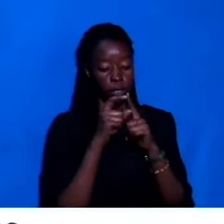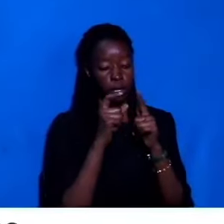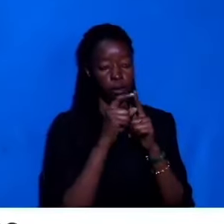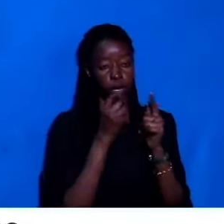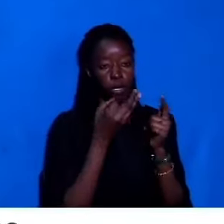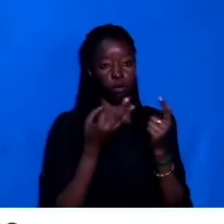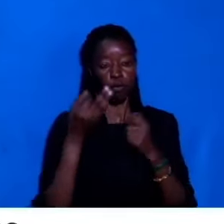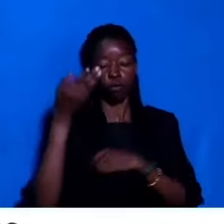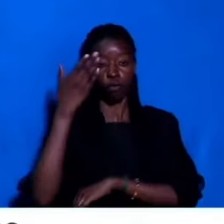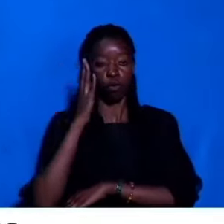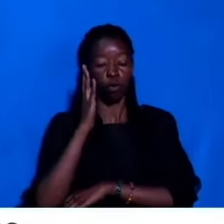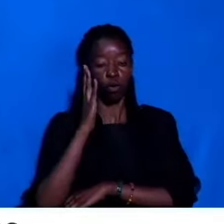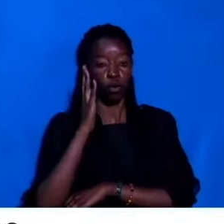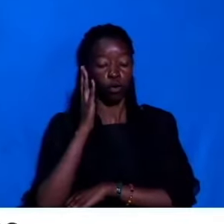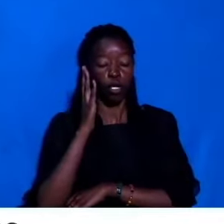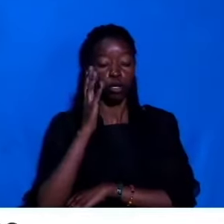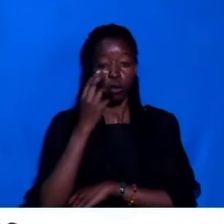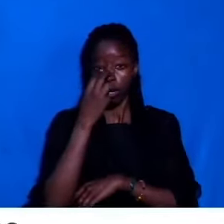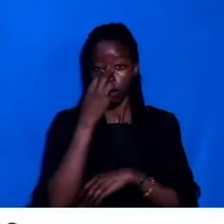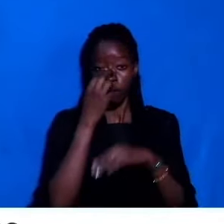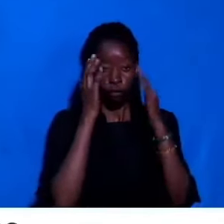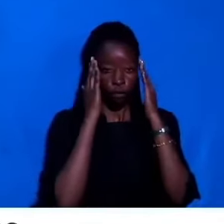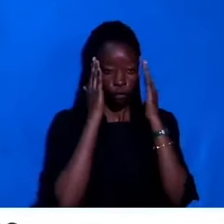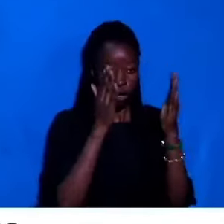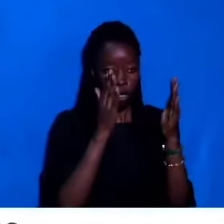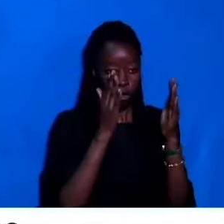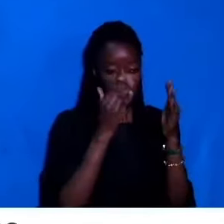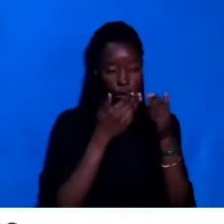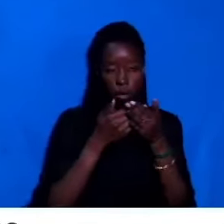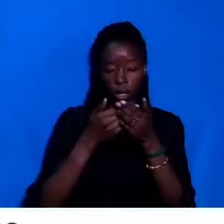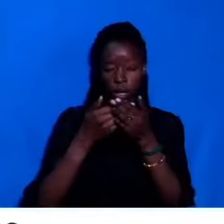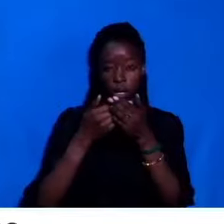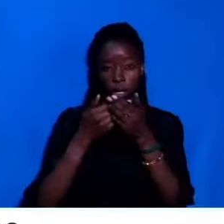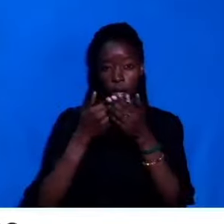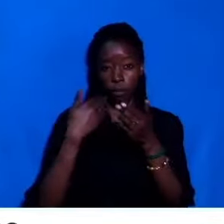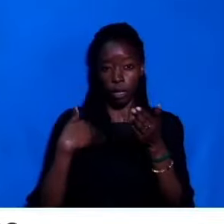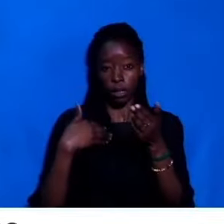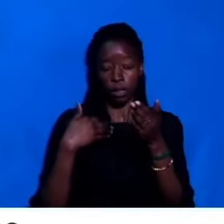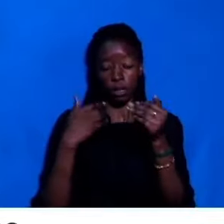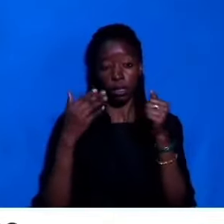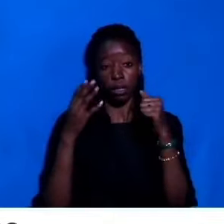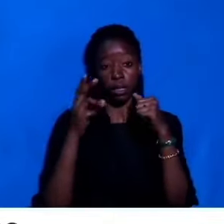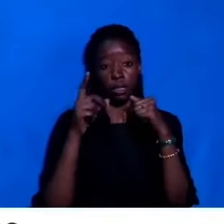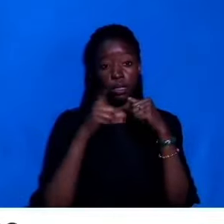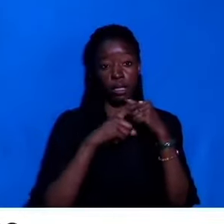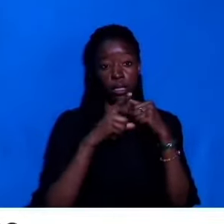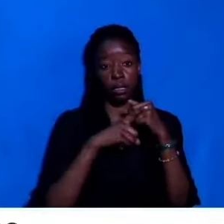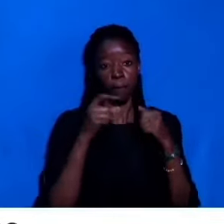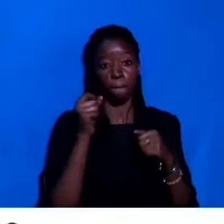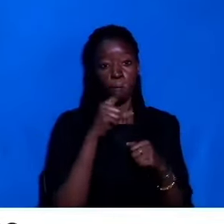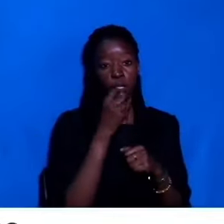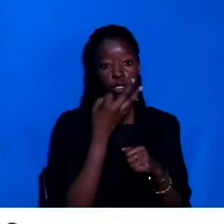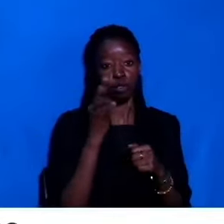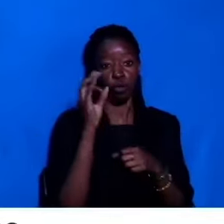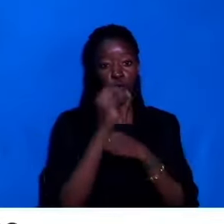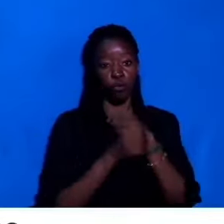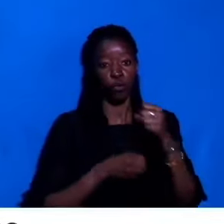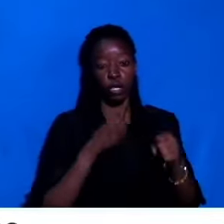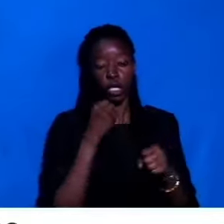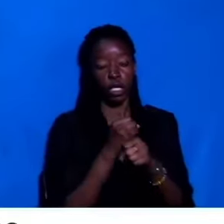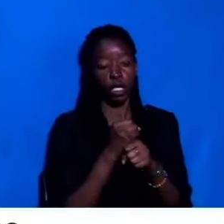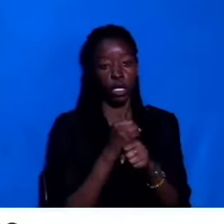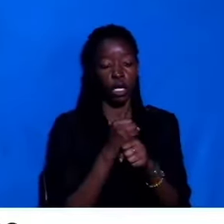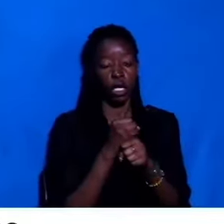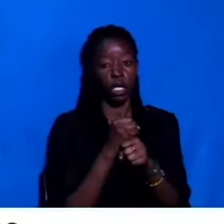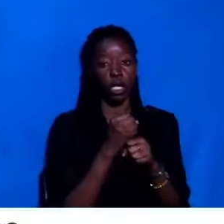give thanks. And we are looking at the last 6 months of the year, and today being the last Sunday of the month